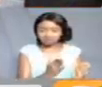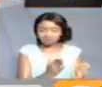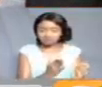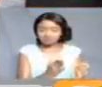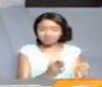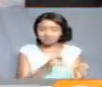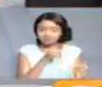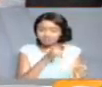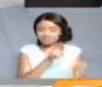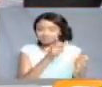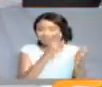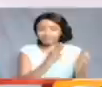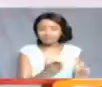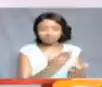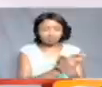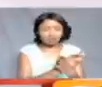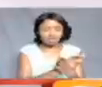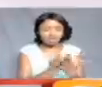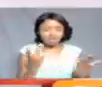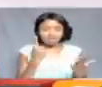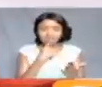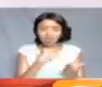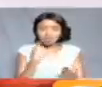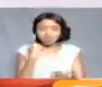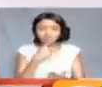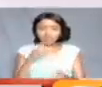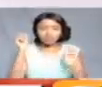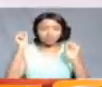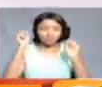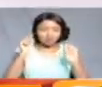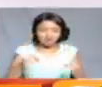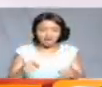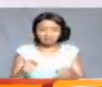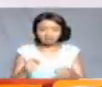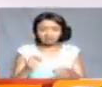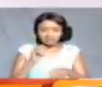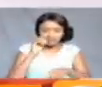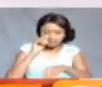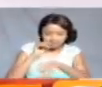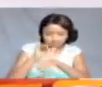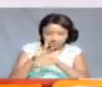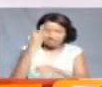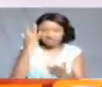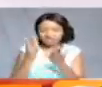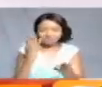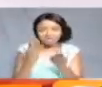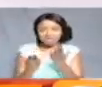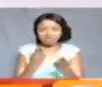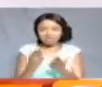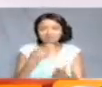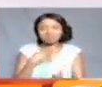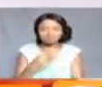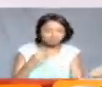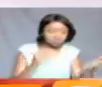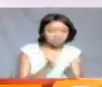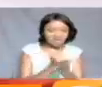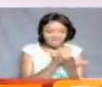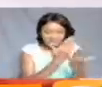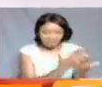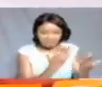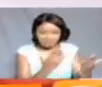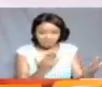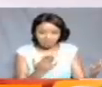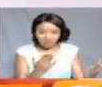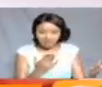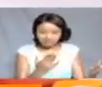to influence someone's purchasing decision. So if I was going to buy products X and I see influencer